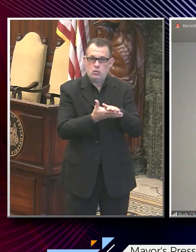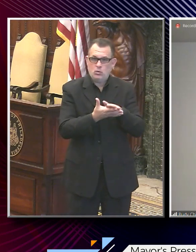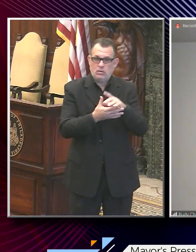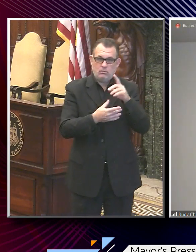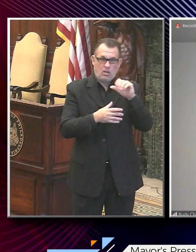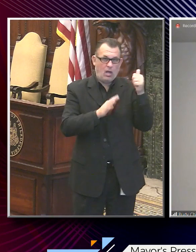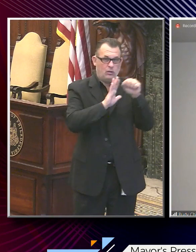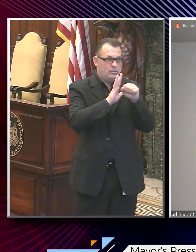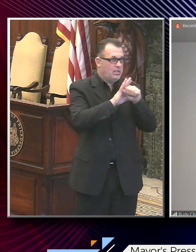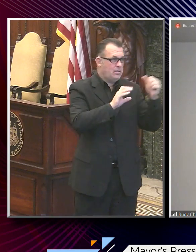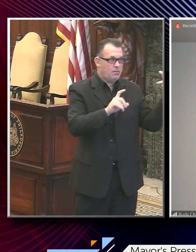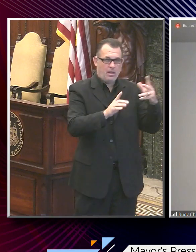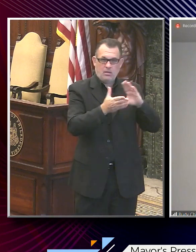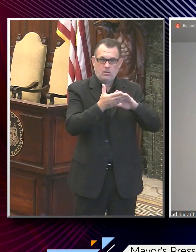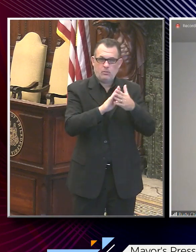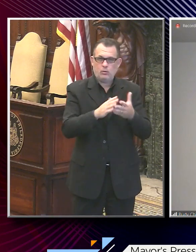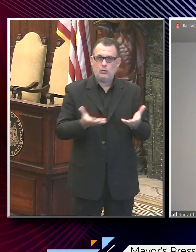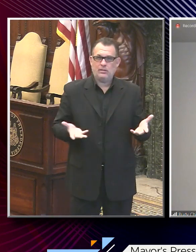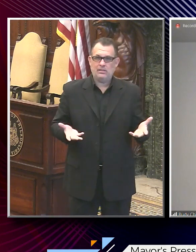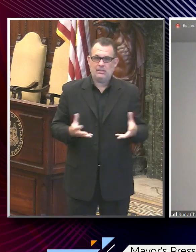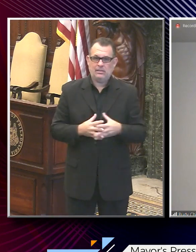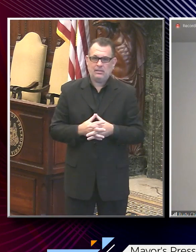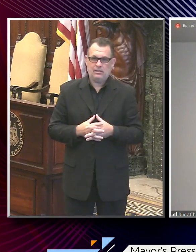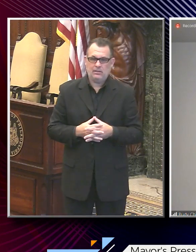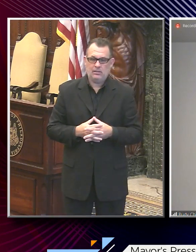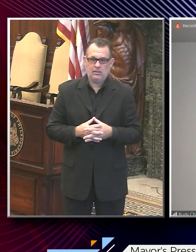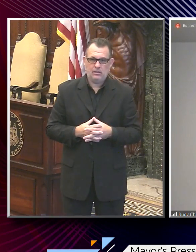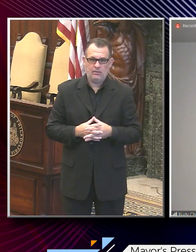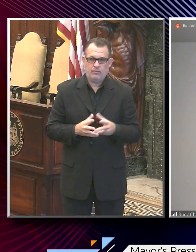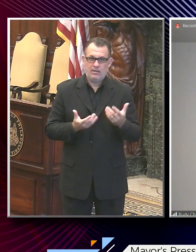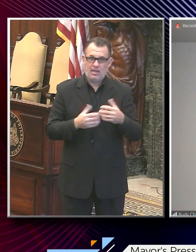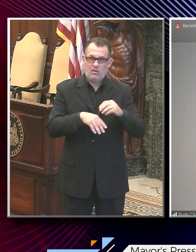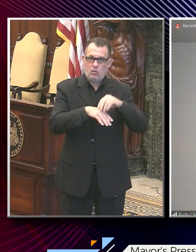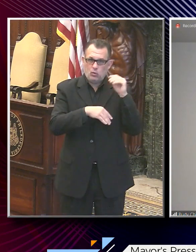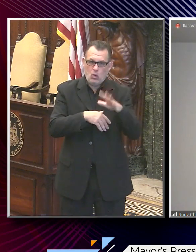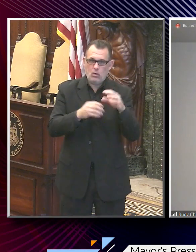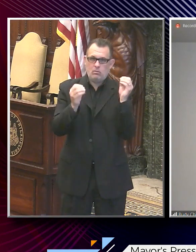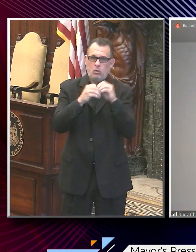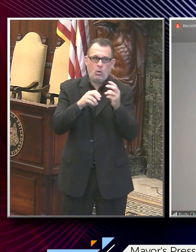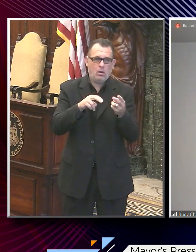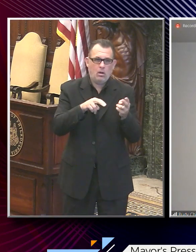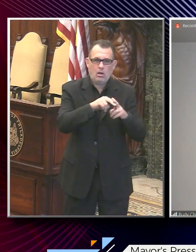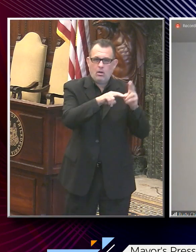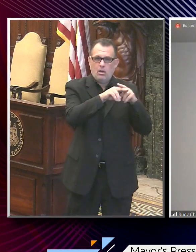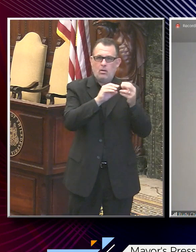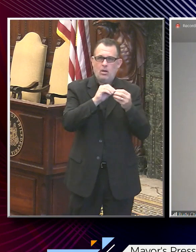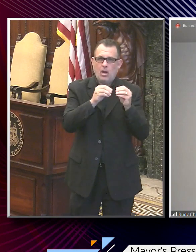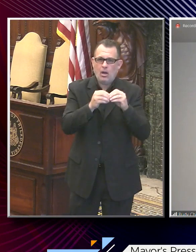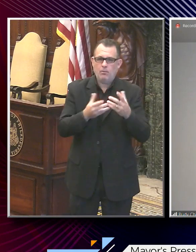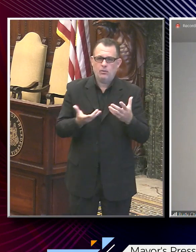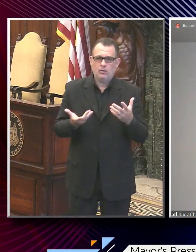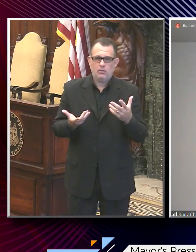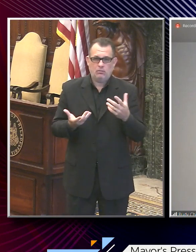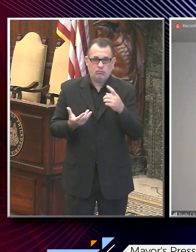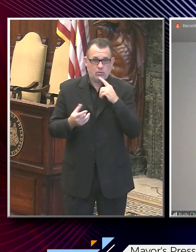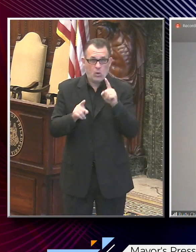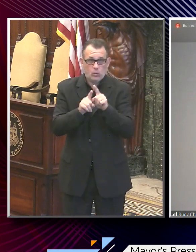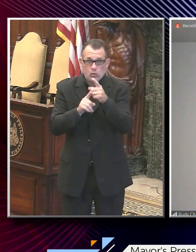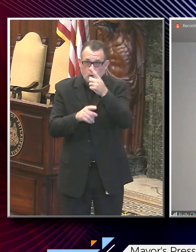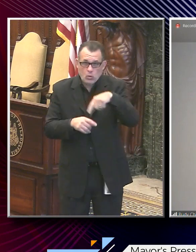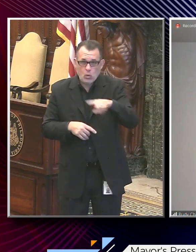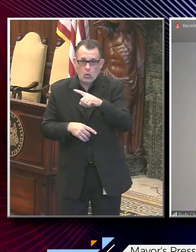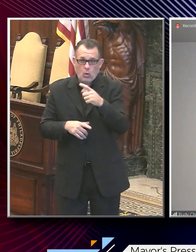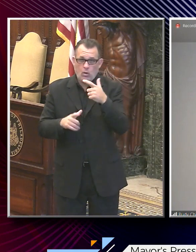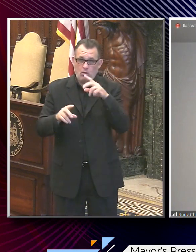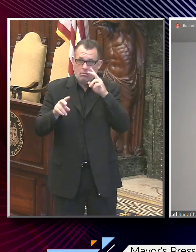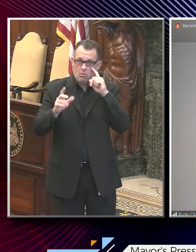the city and possibly be, you know, causing further COVID outbreaks? And are you guys, you know, looking